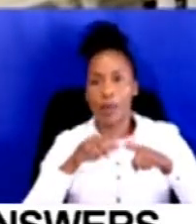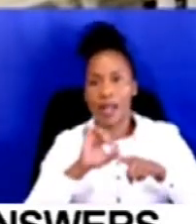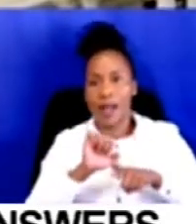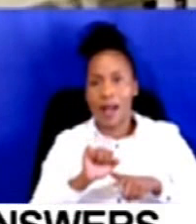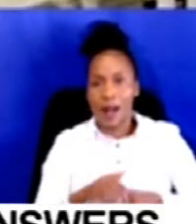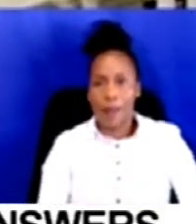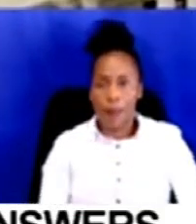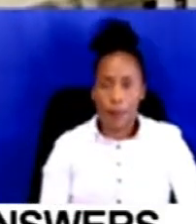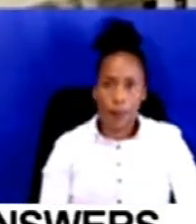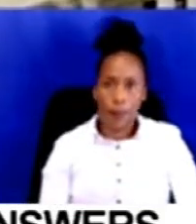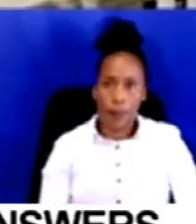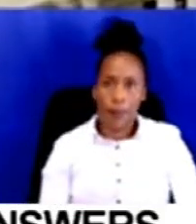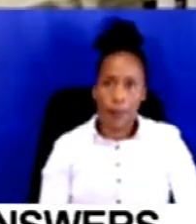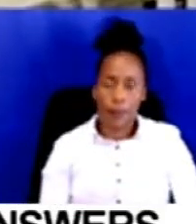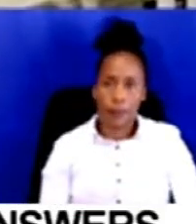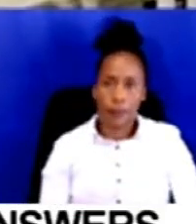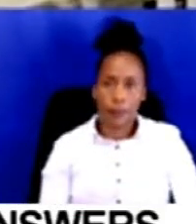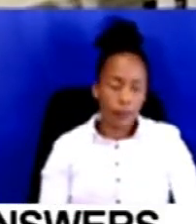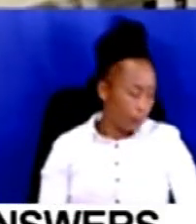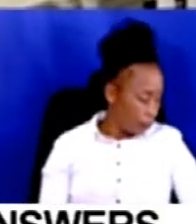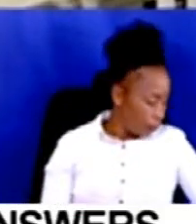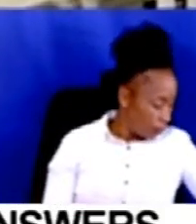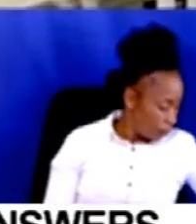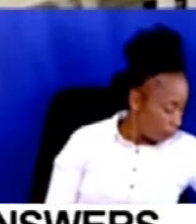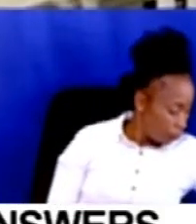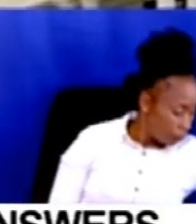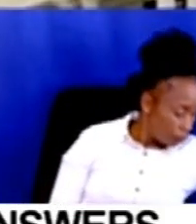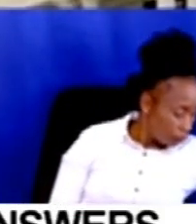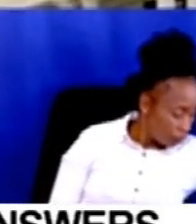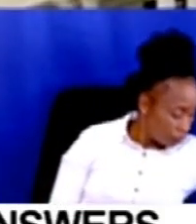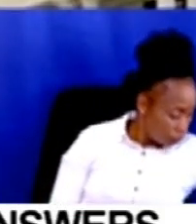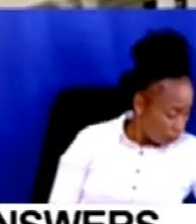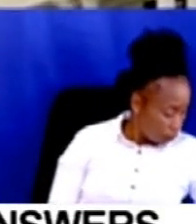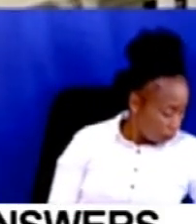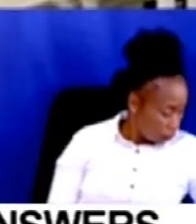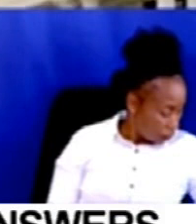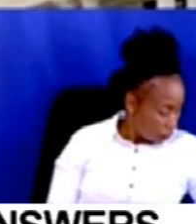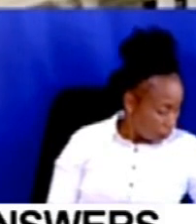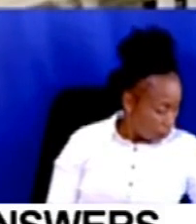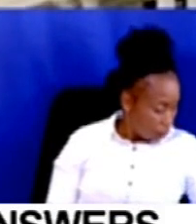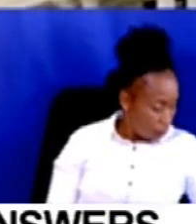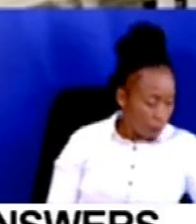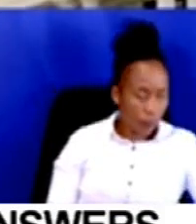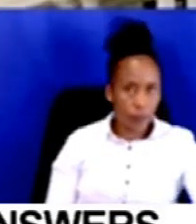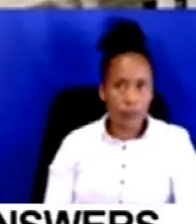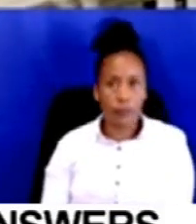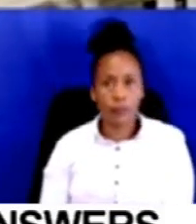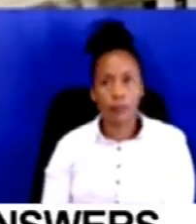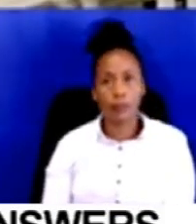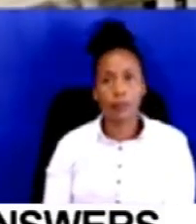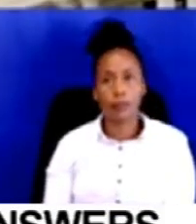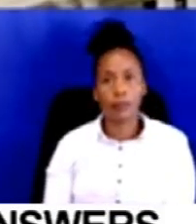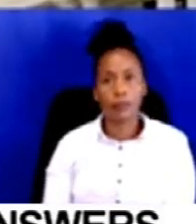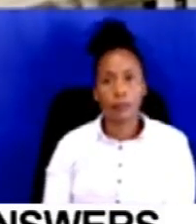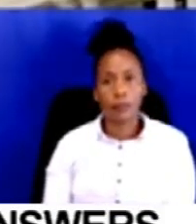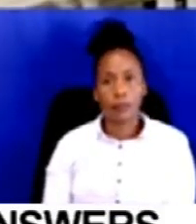ukuthi ama-systems ethu yiwo lawa lenza isimo sibe nzima. Bese senza ukuthi noma ngayiliphi